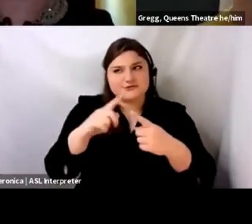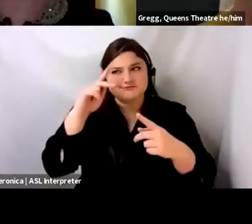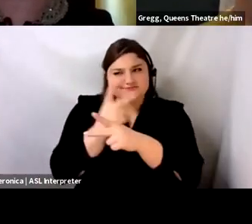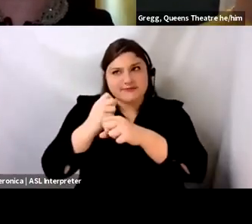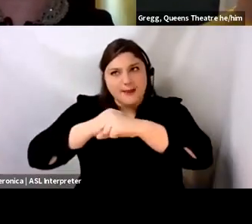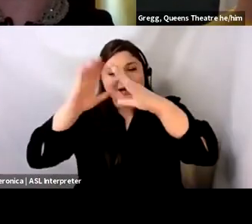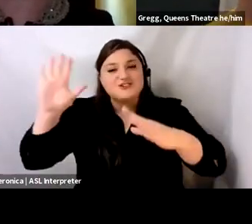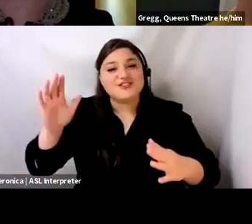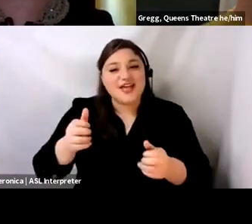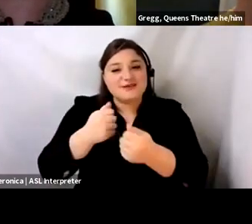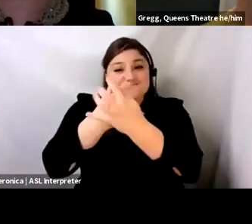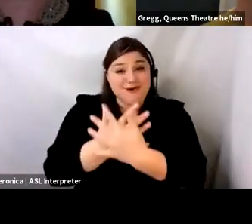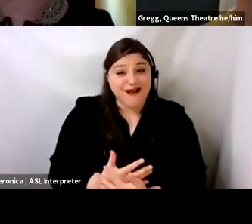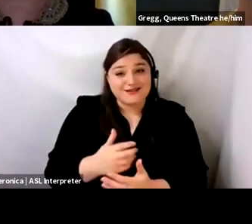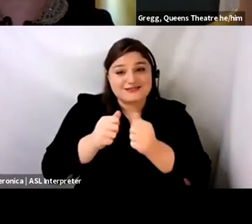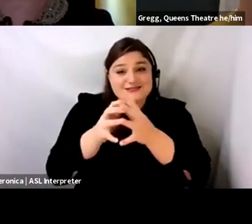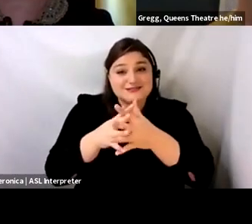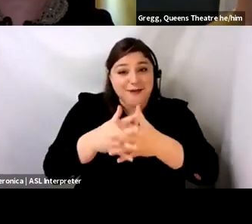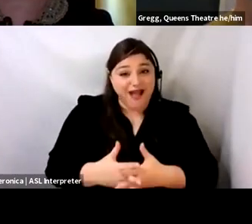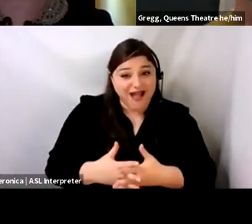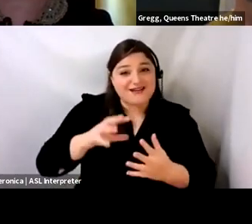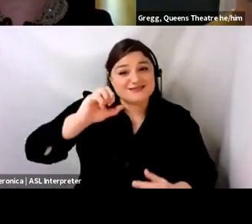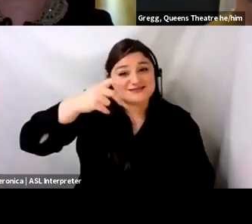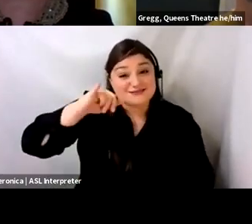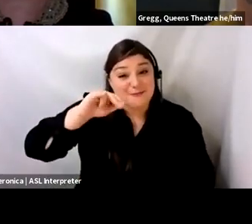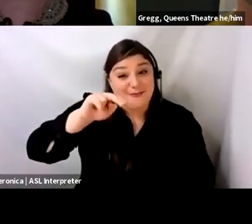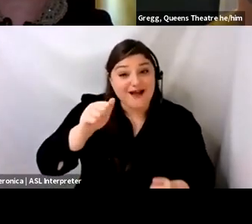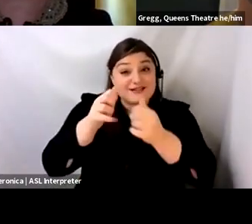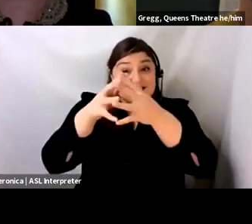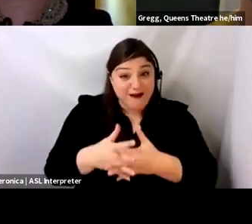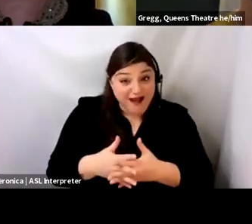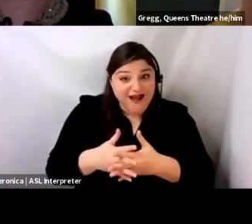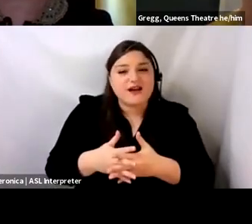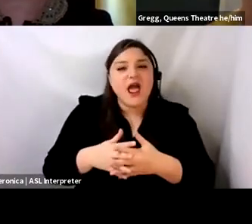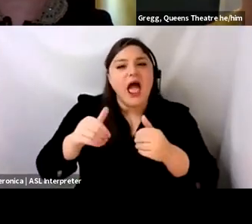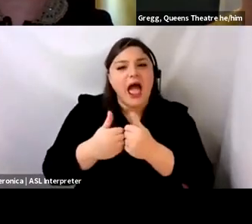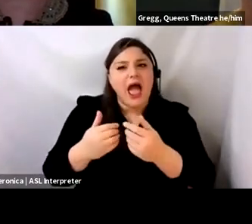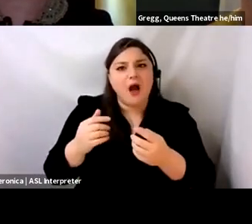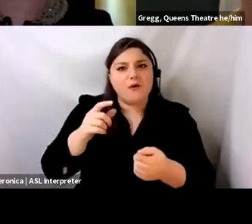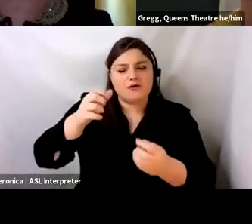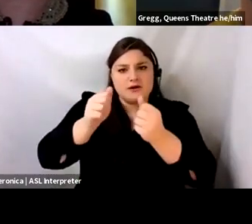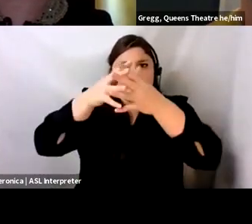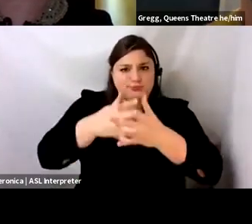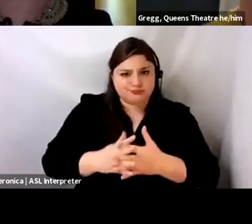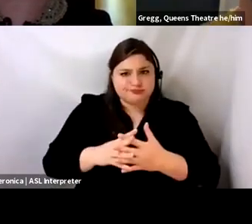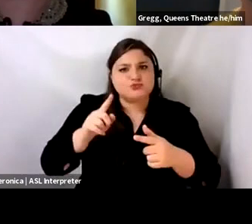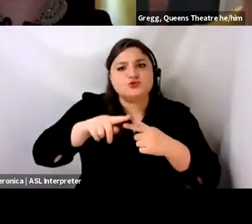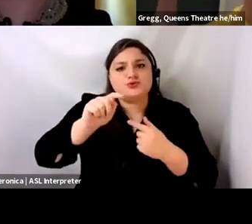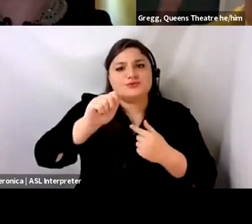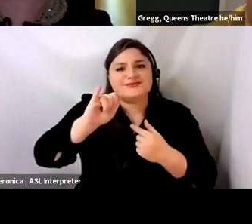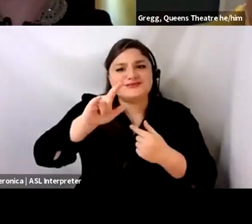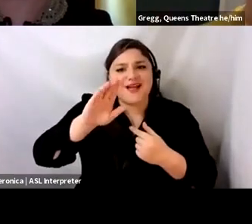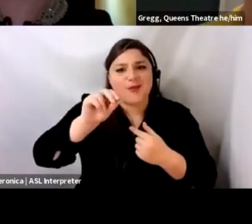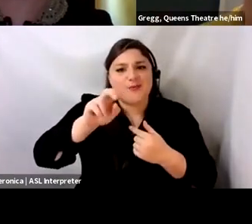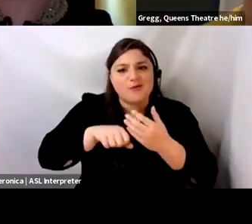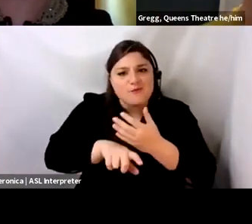to their tailbone, it's, it's also can be imagined. It's using imagination. It's great. I